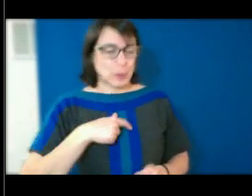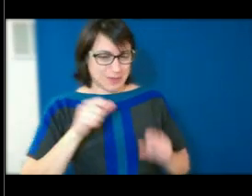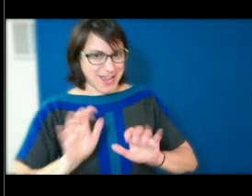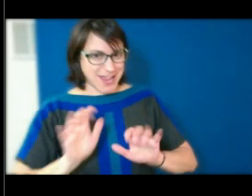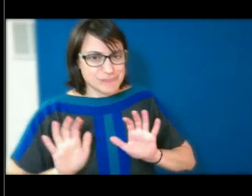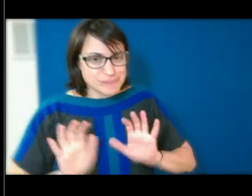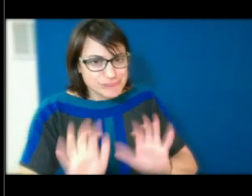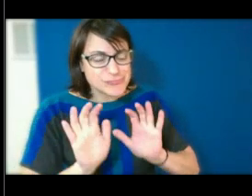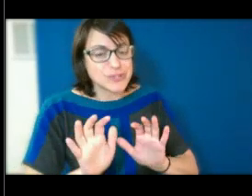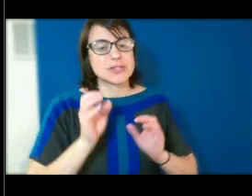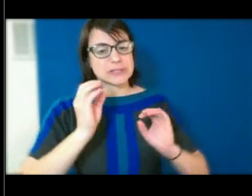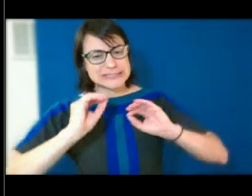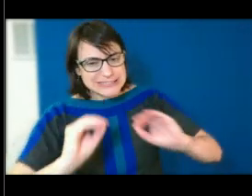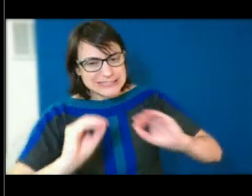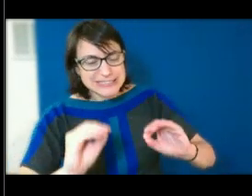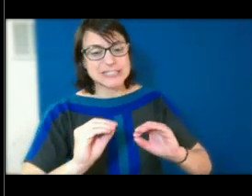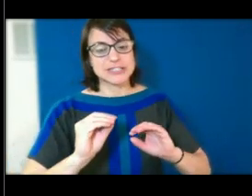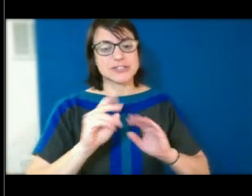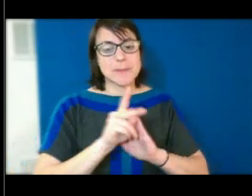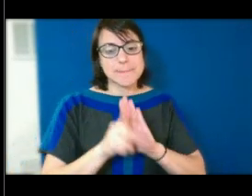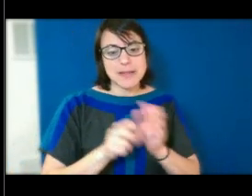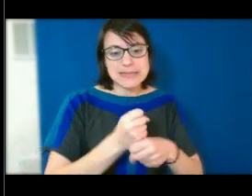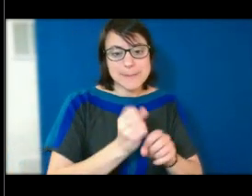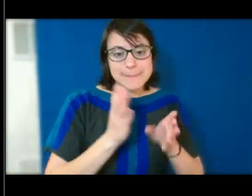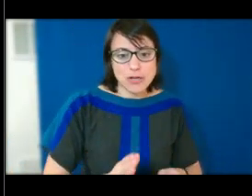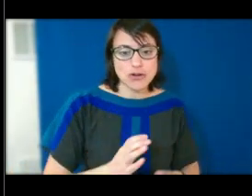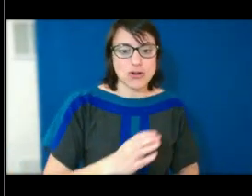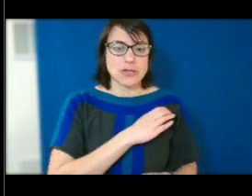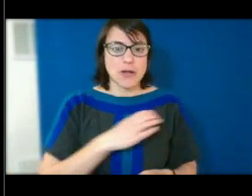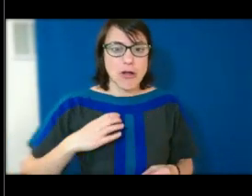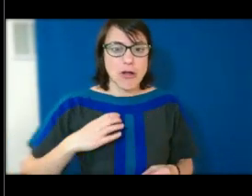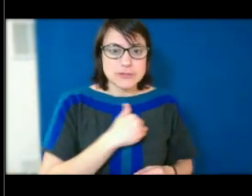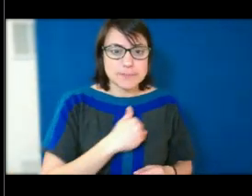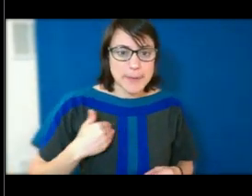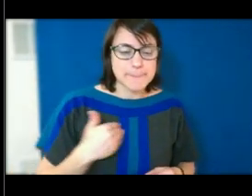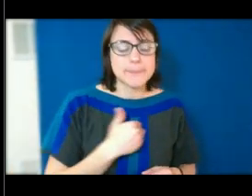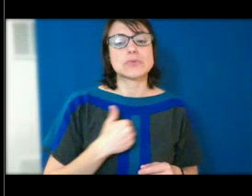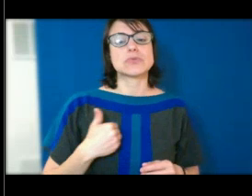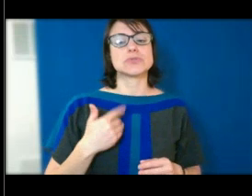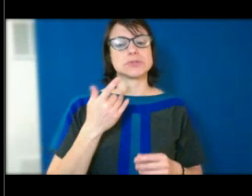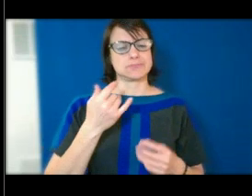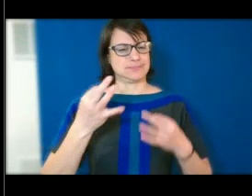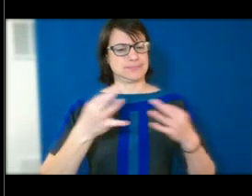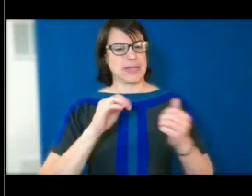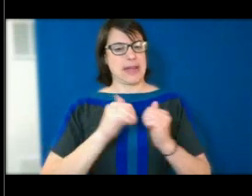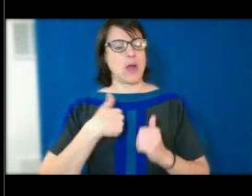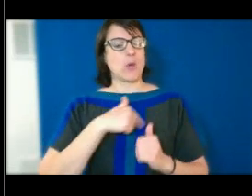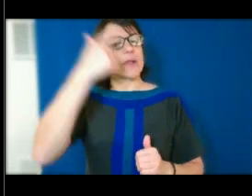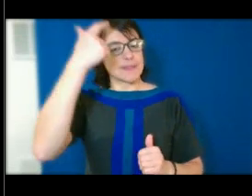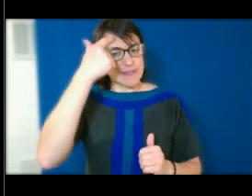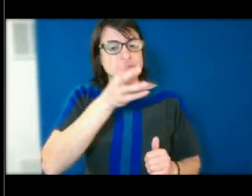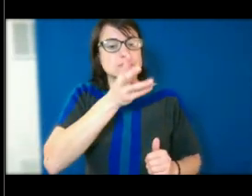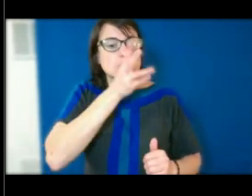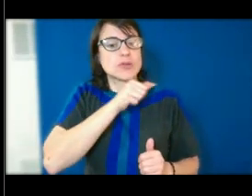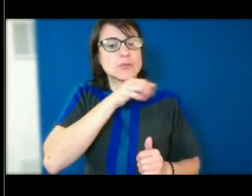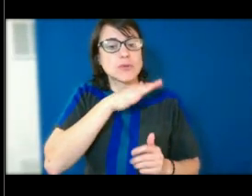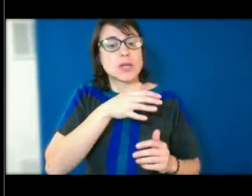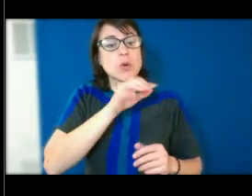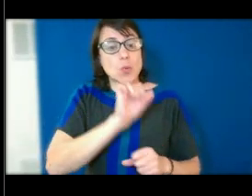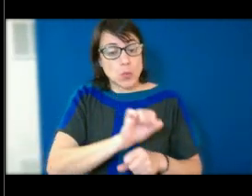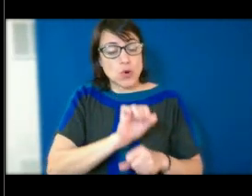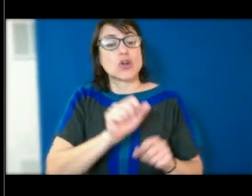policymakers, legislators on the ways that we feel like marine debris work could and should be moving to really move the